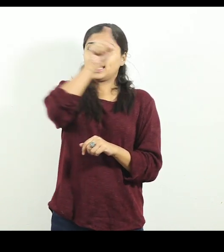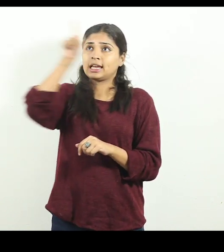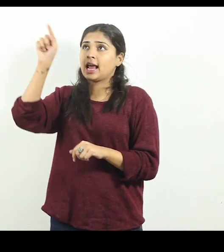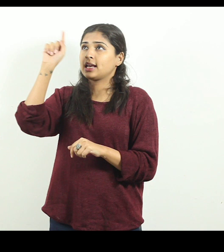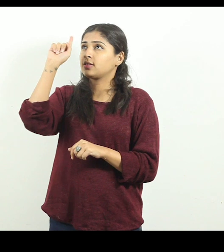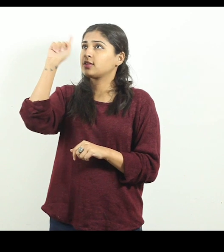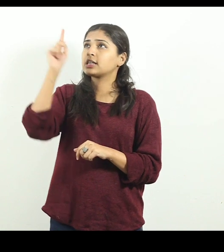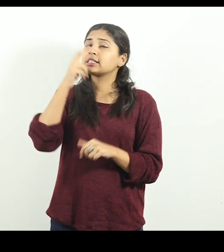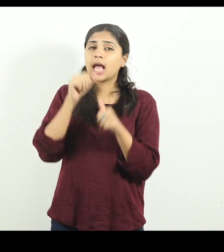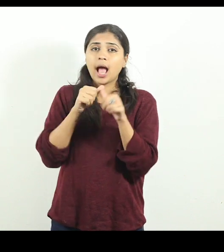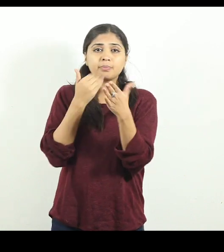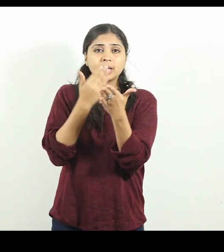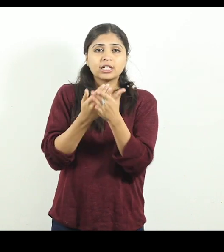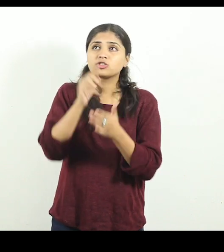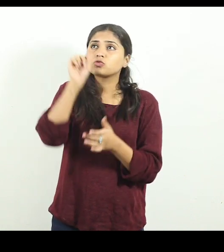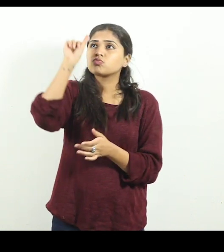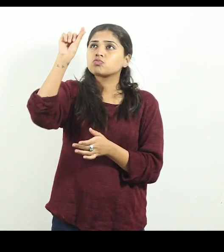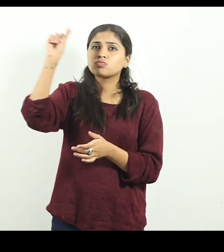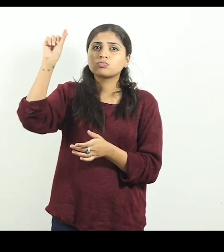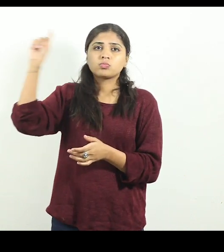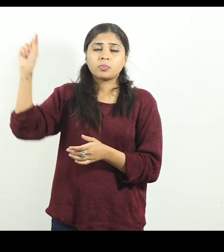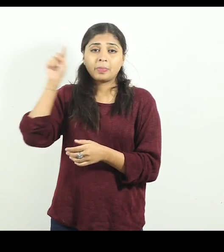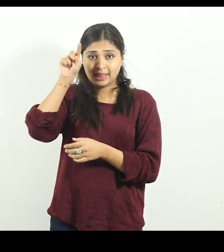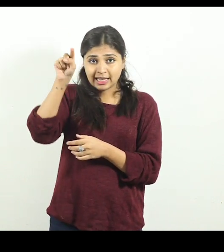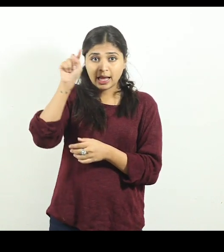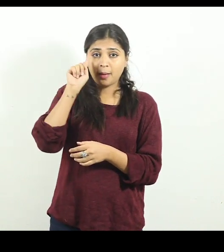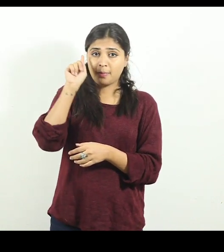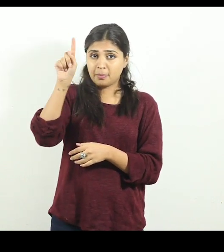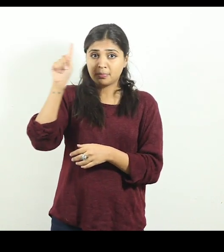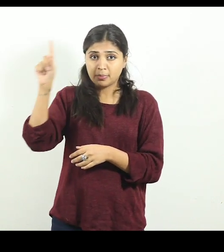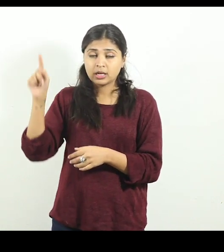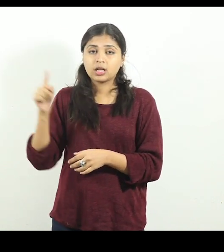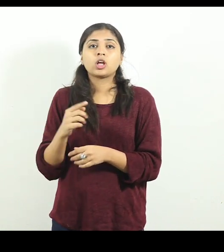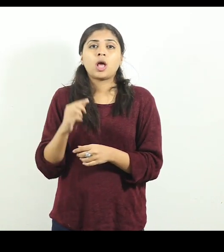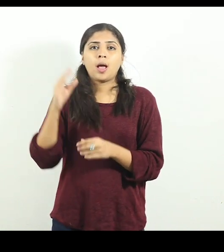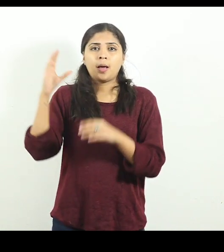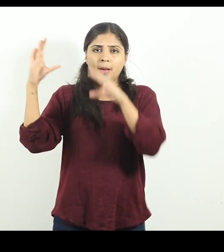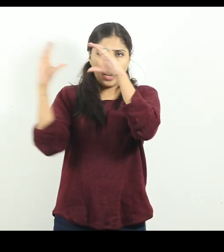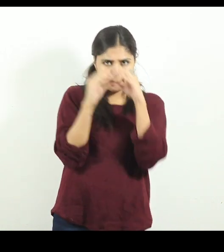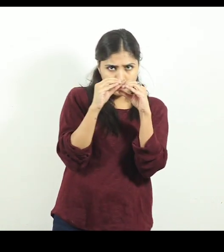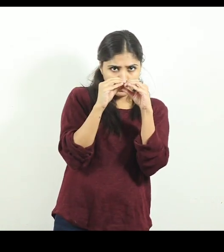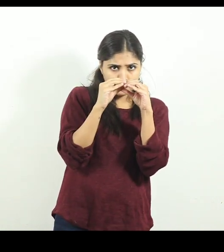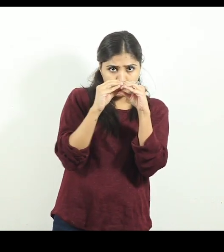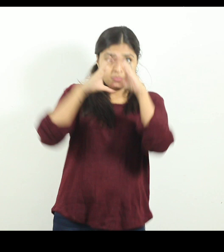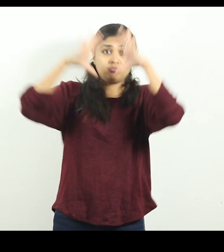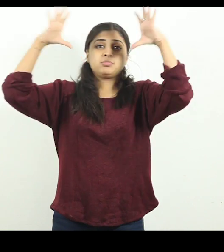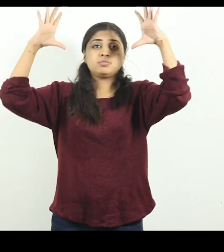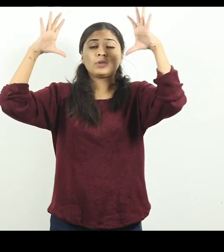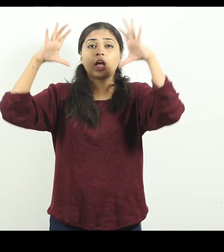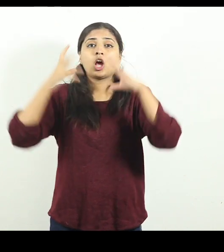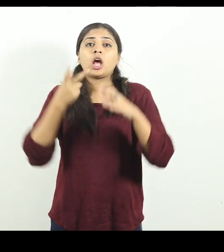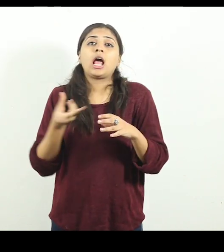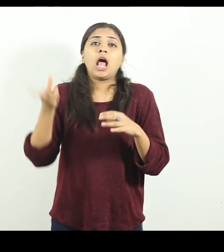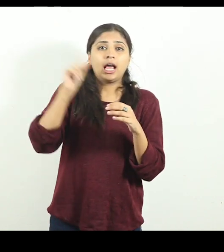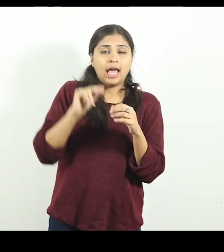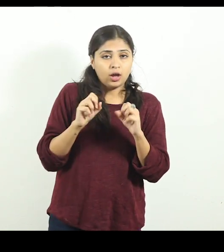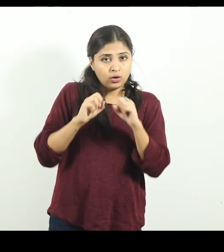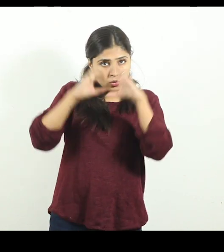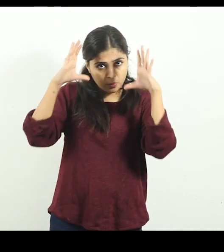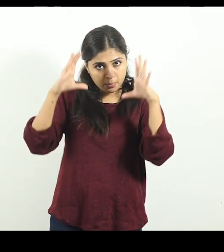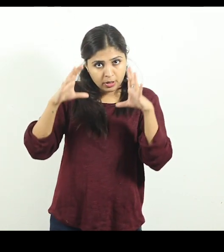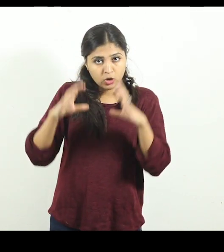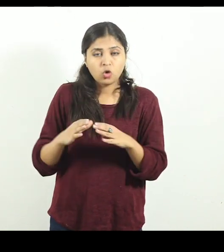application. These buttons are used to minimize, maximize, restore, move, or close the application.